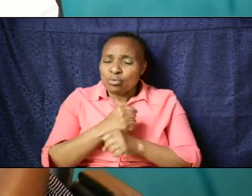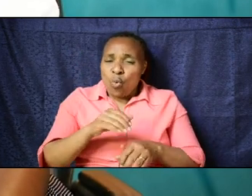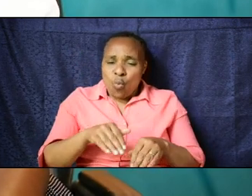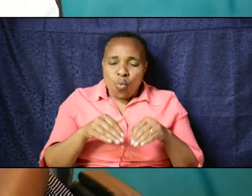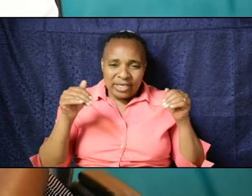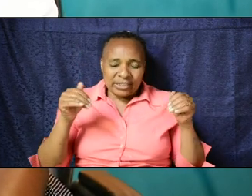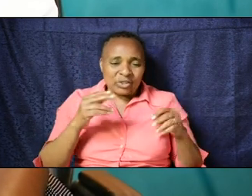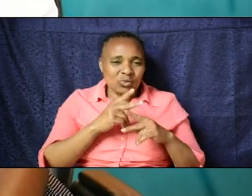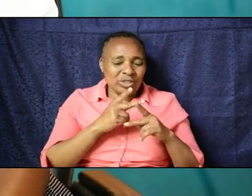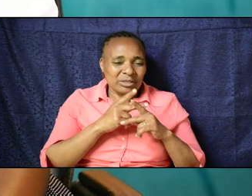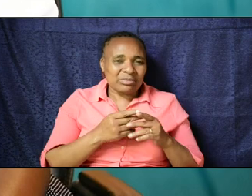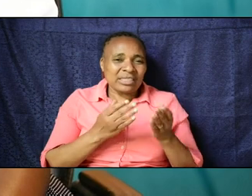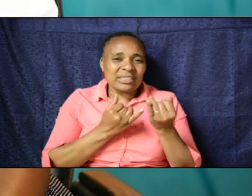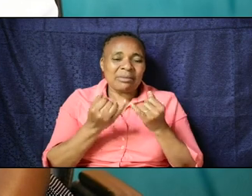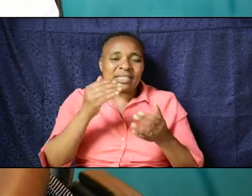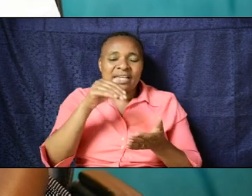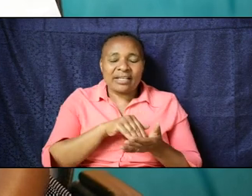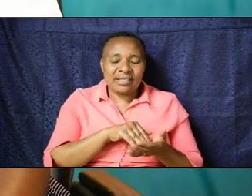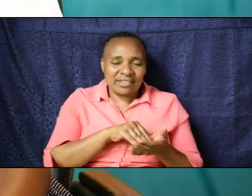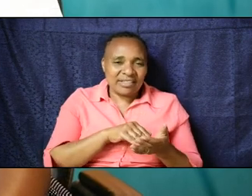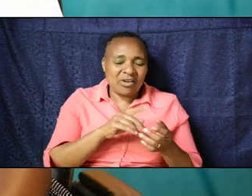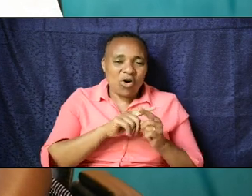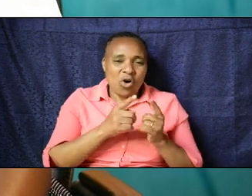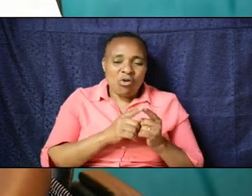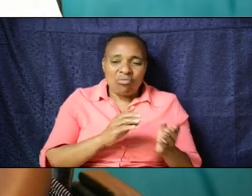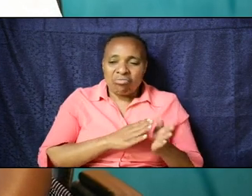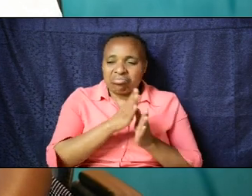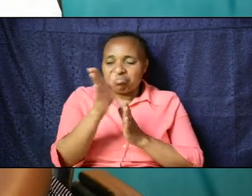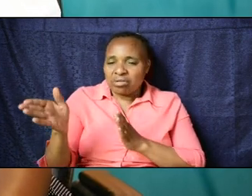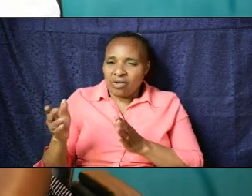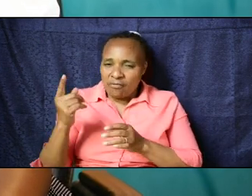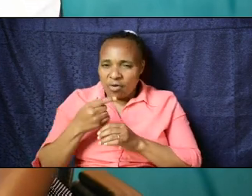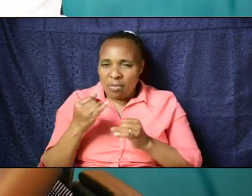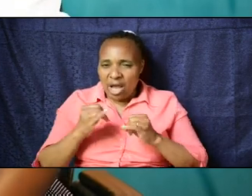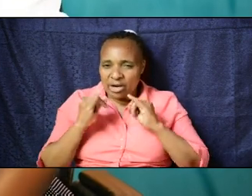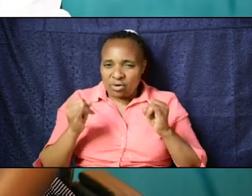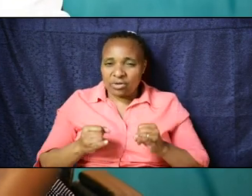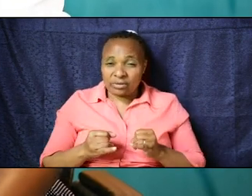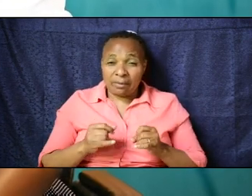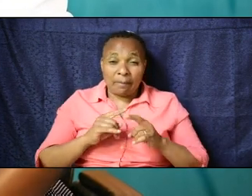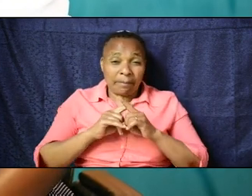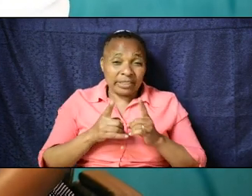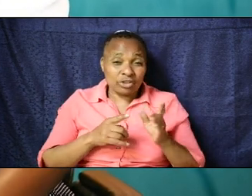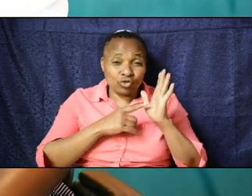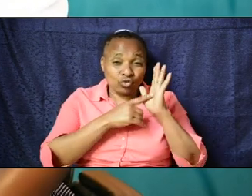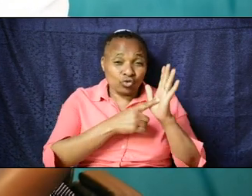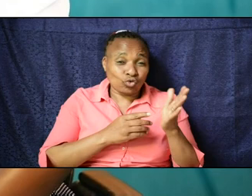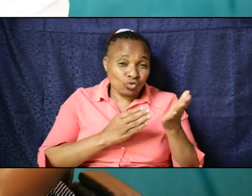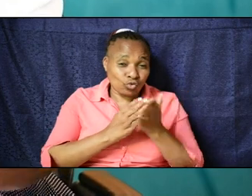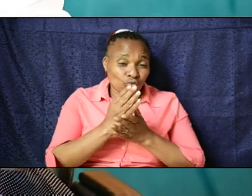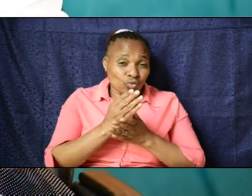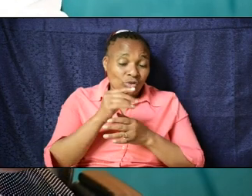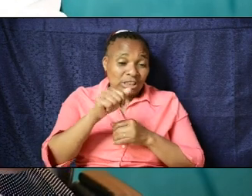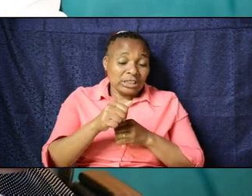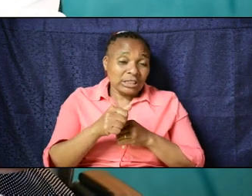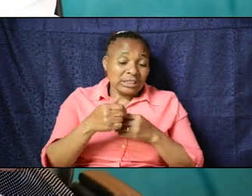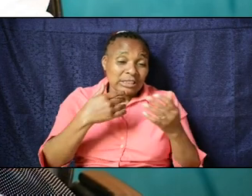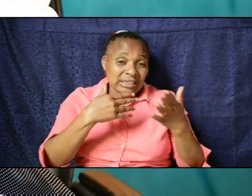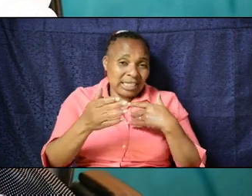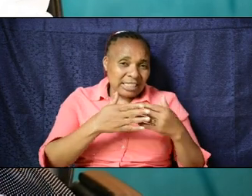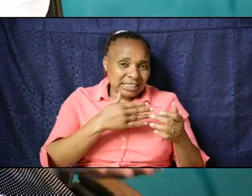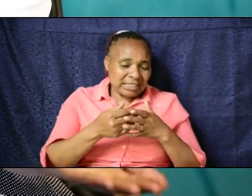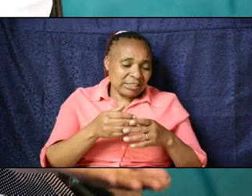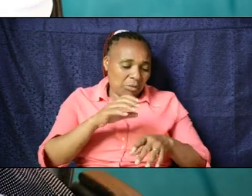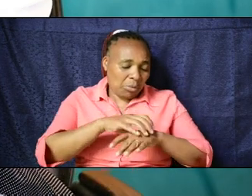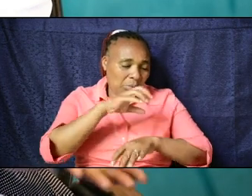know, keep the Sabbath again or, like, turn away from the idols completely. Although, of course, he showed them through the plagues that, you